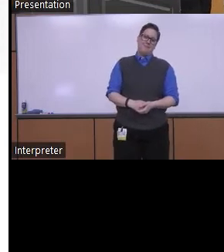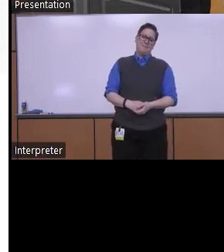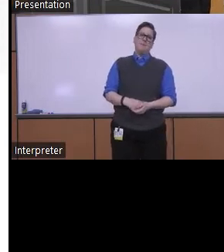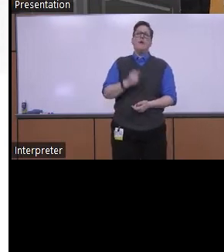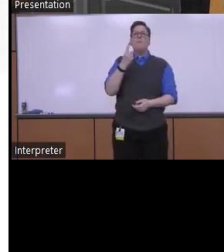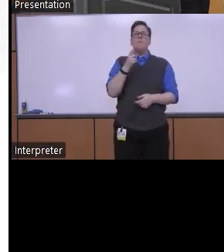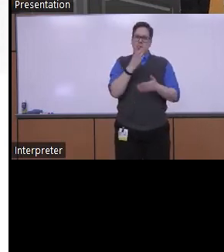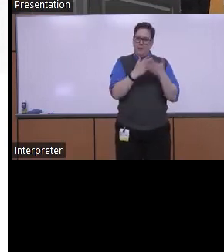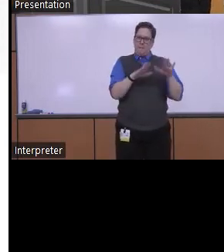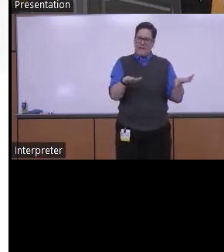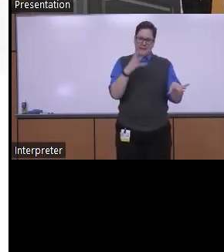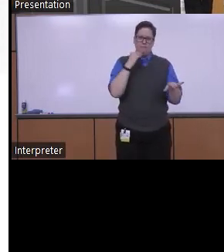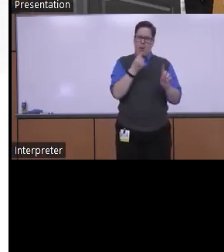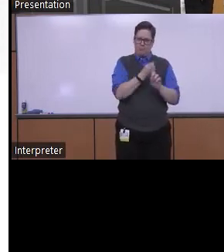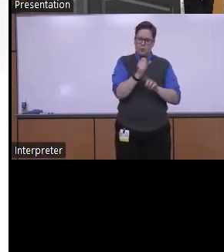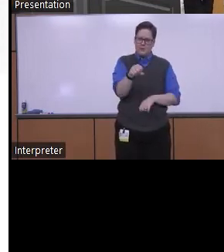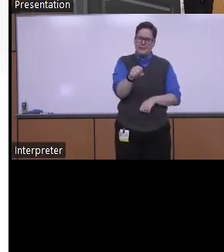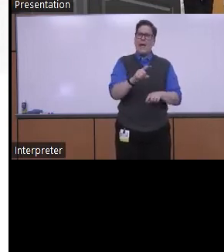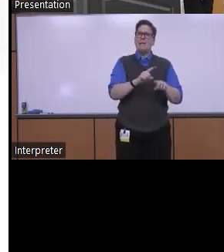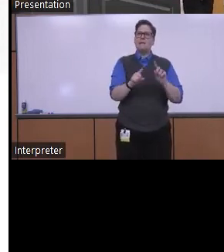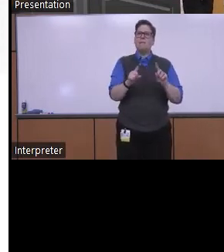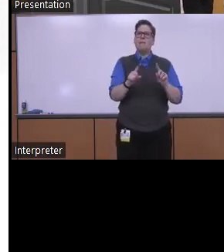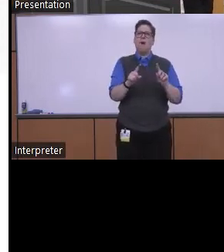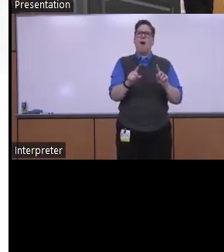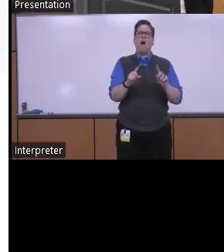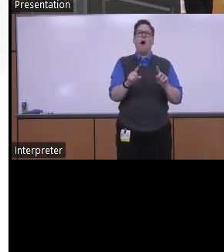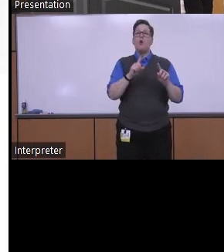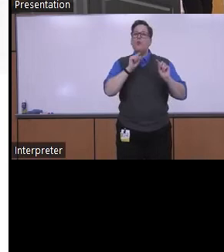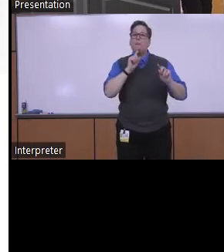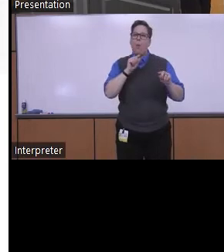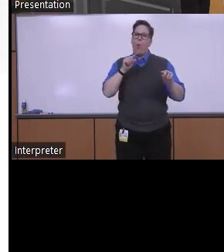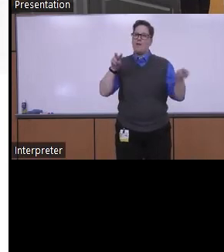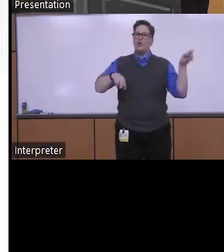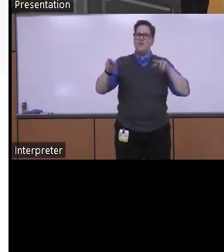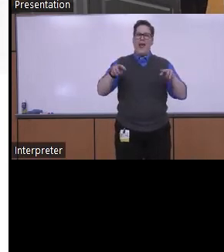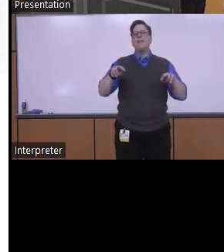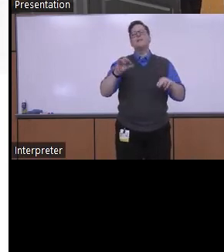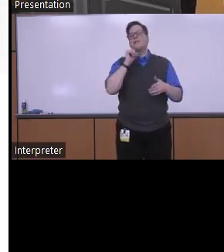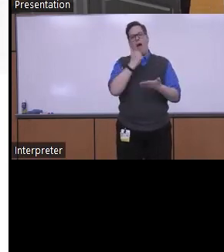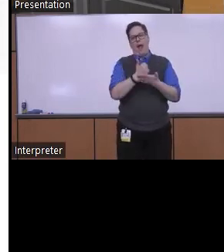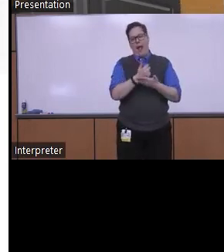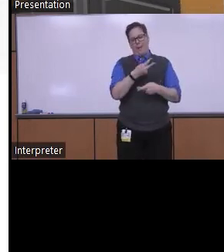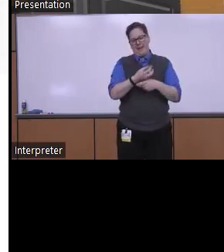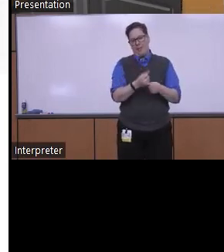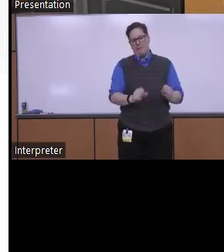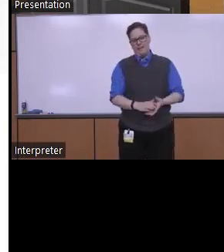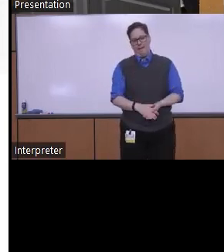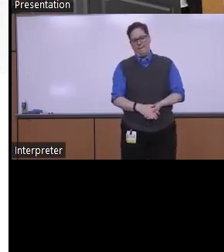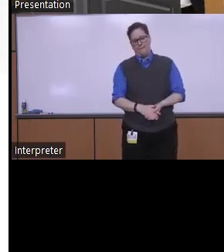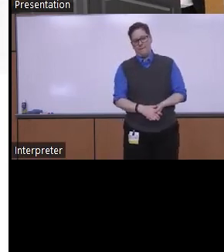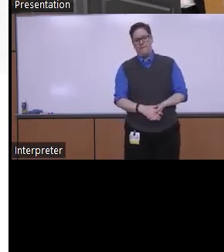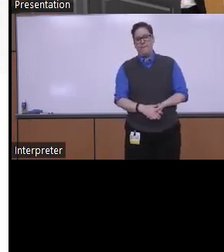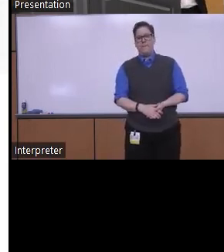Not that kids weren't being abused, but that reporting and surveillance was not an effective way to keep them safe. So it seems